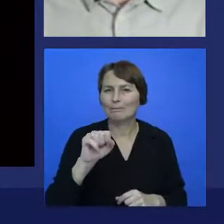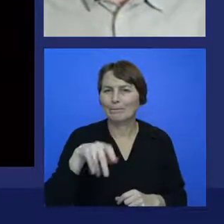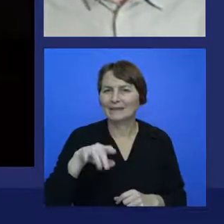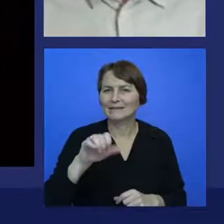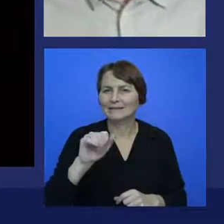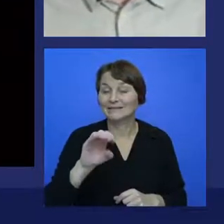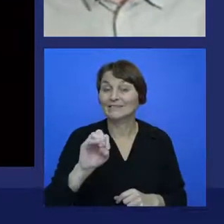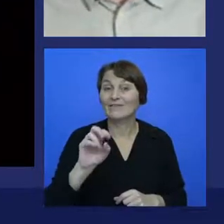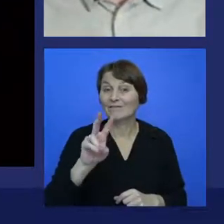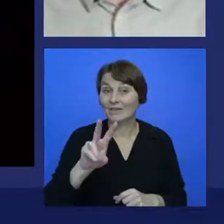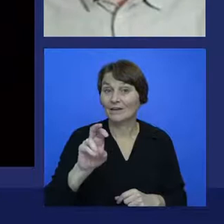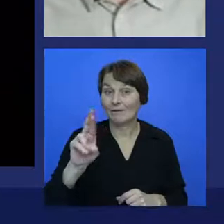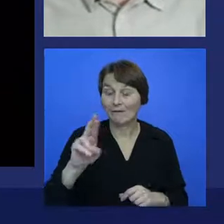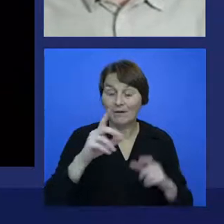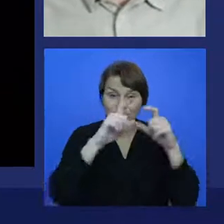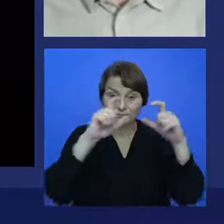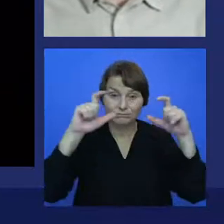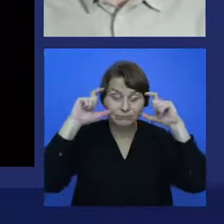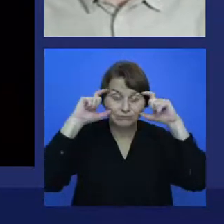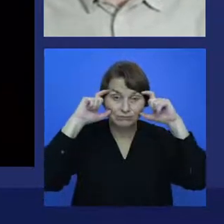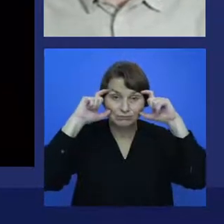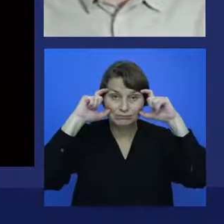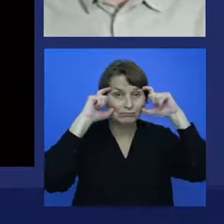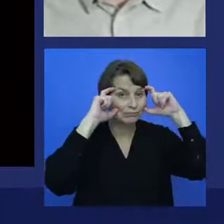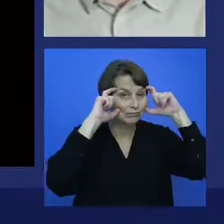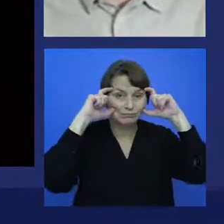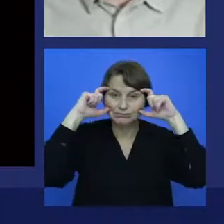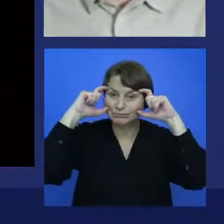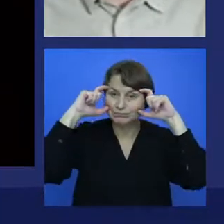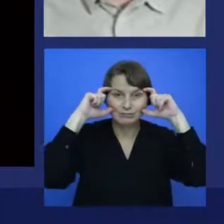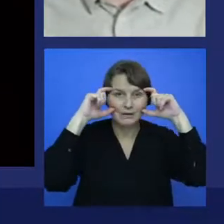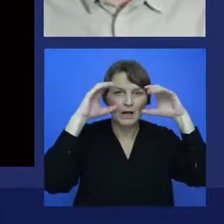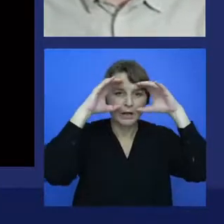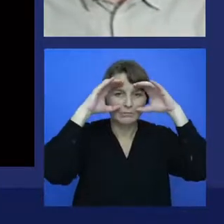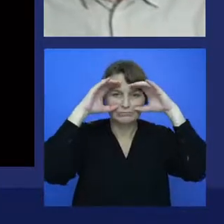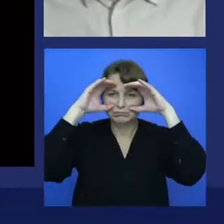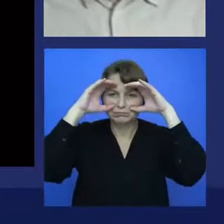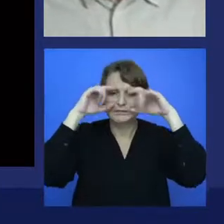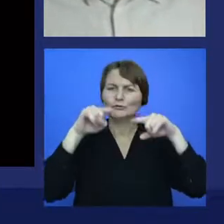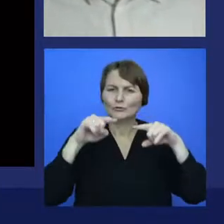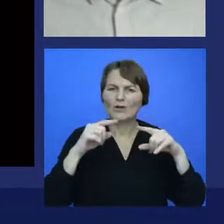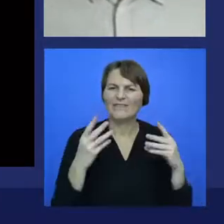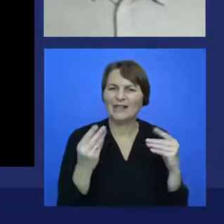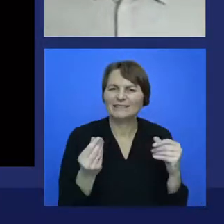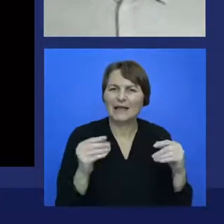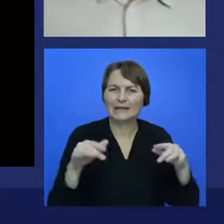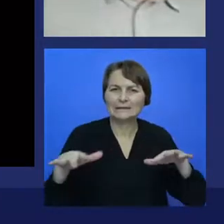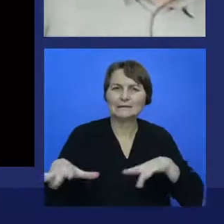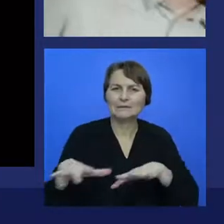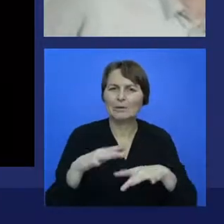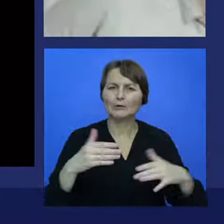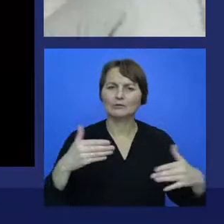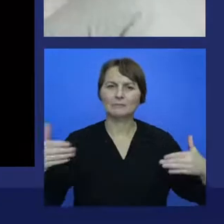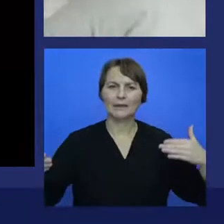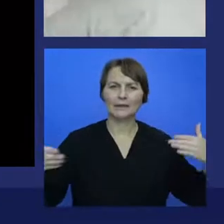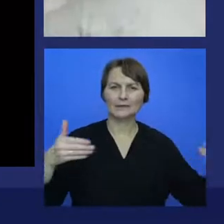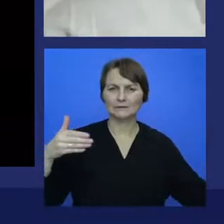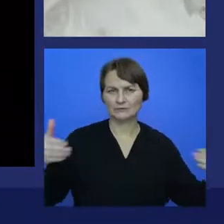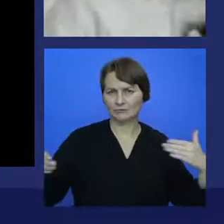a headset. So it's a little bit lighter. We've lost some of the nice textures, but we still get a really good idea of the space. So in this case, we can